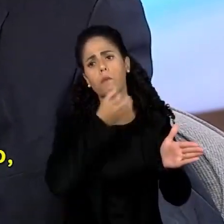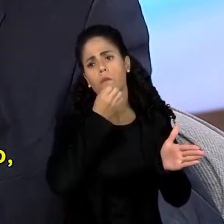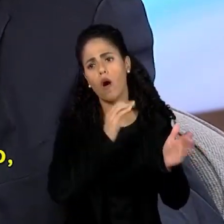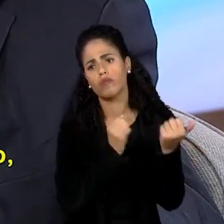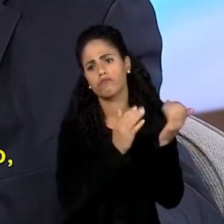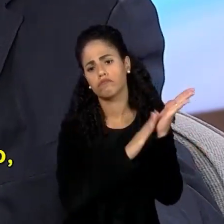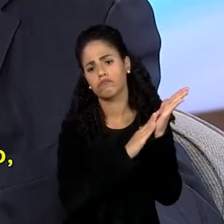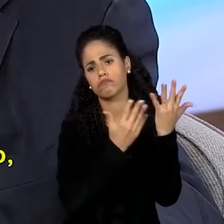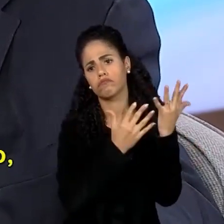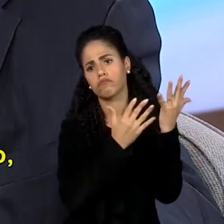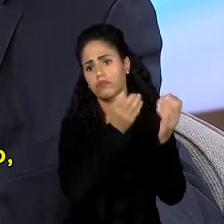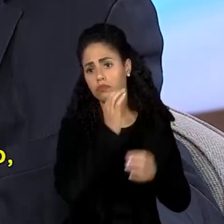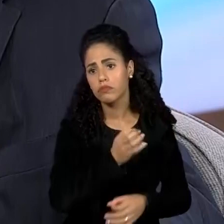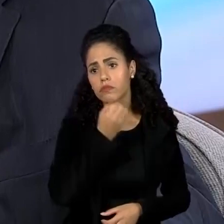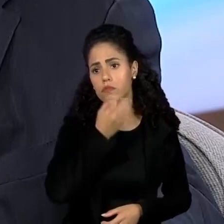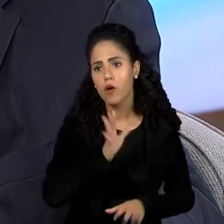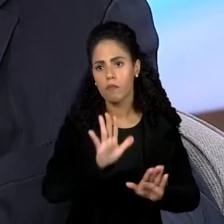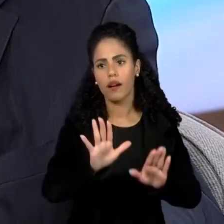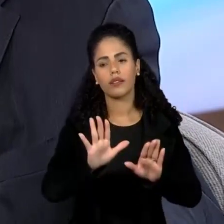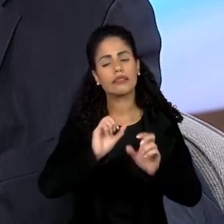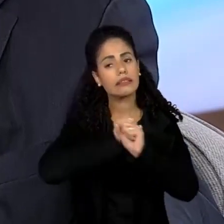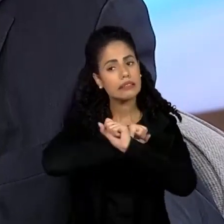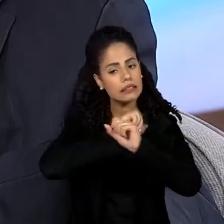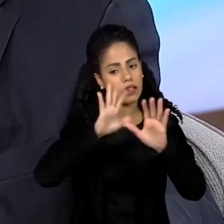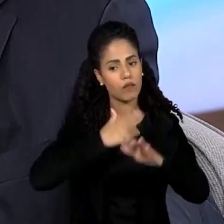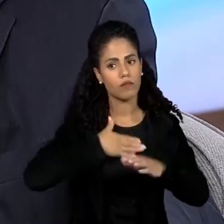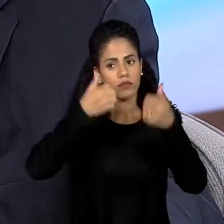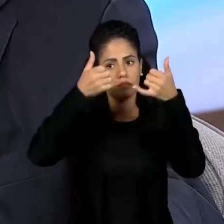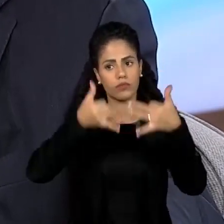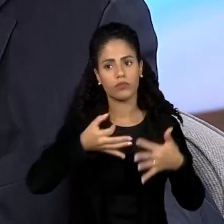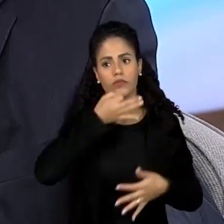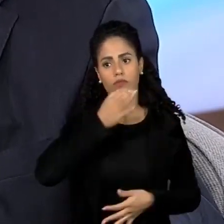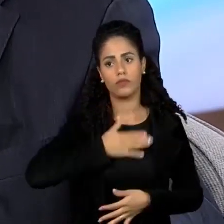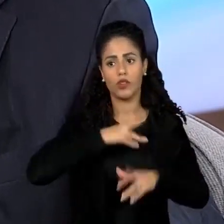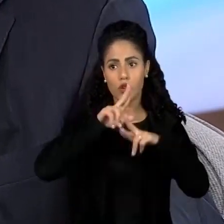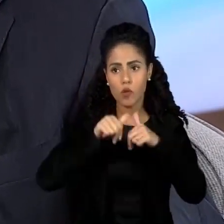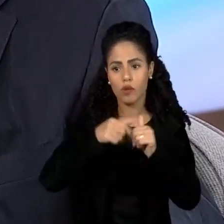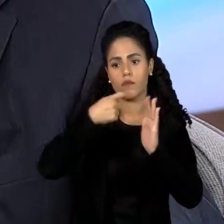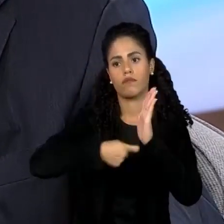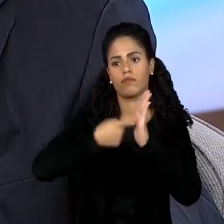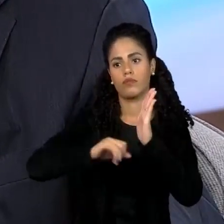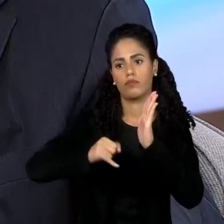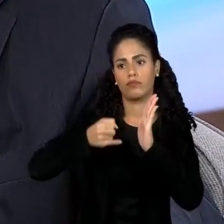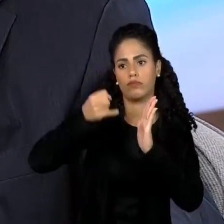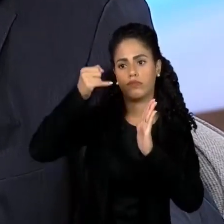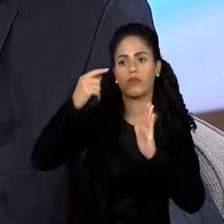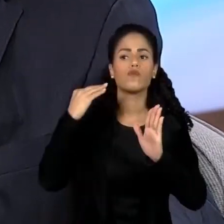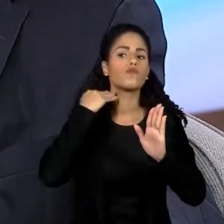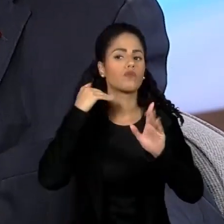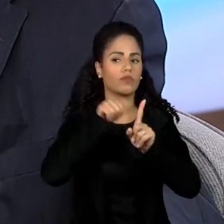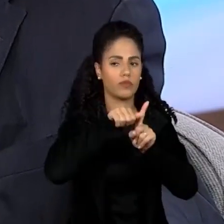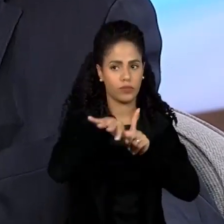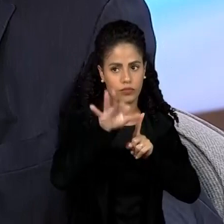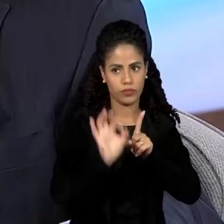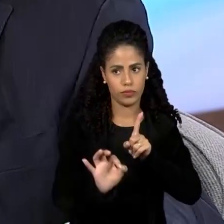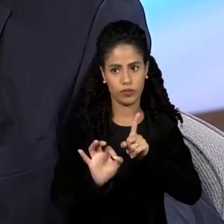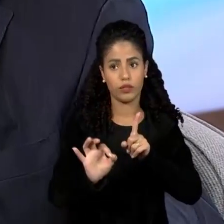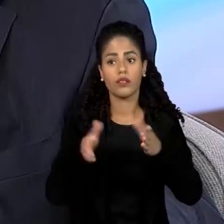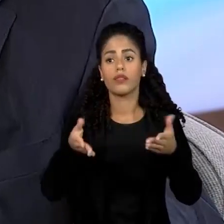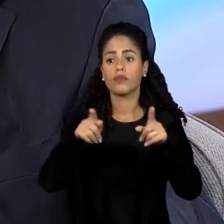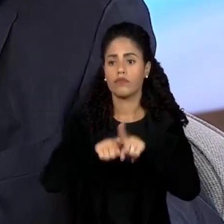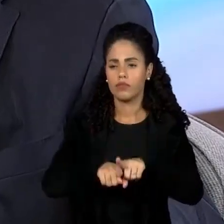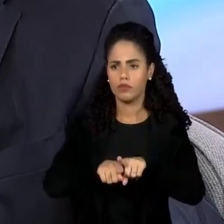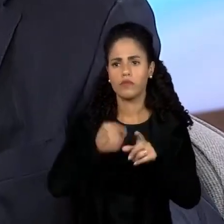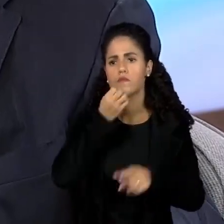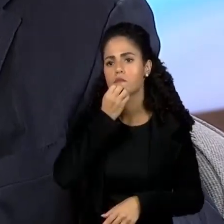not because, let me make it clear, not because of the high interest rates of the central bank. It's doing well in spite